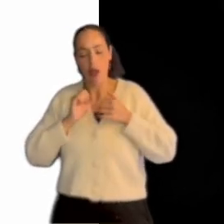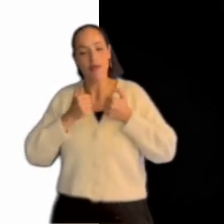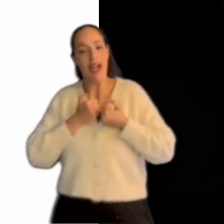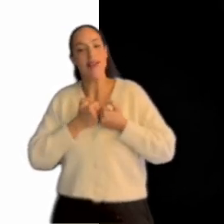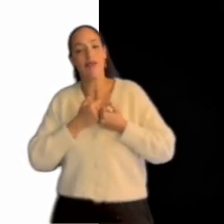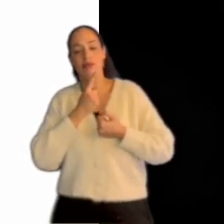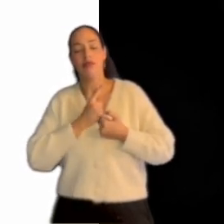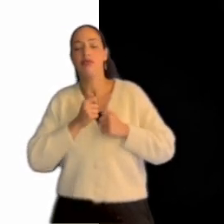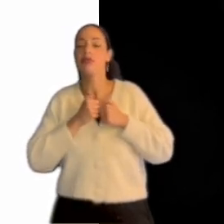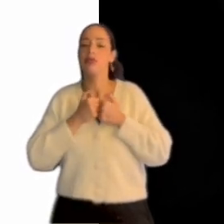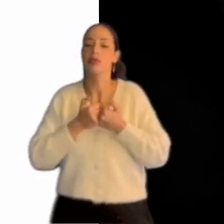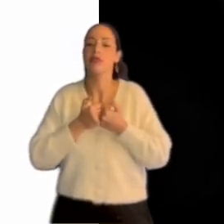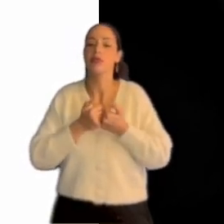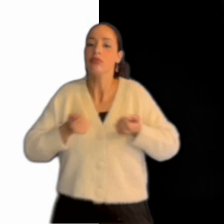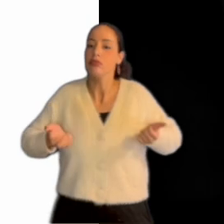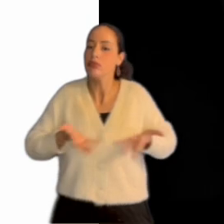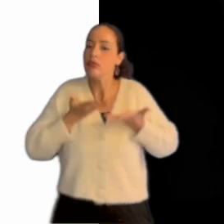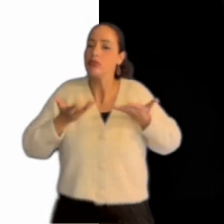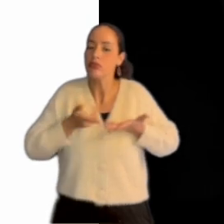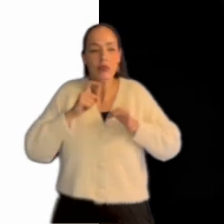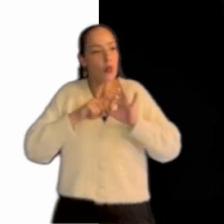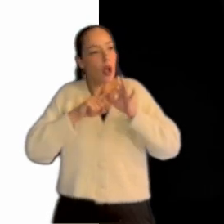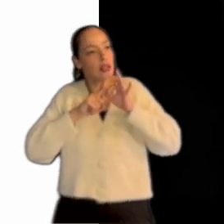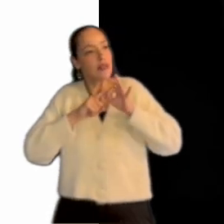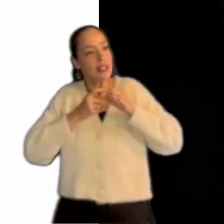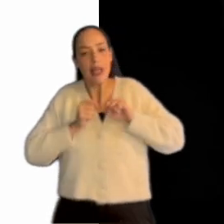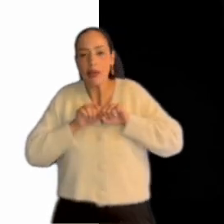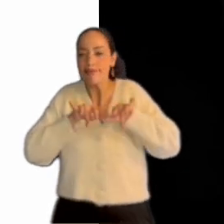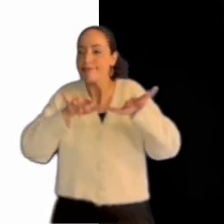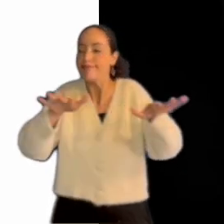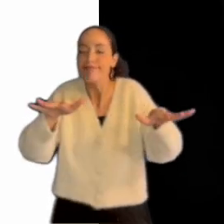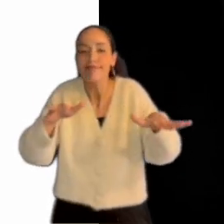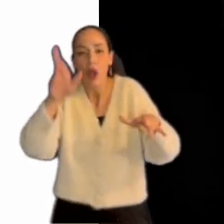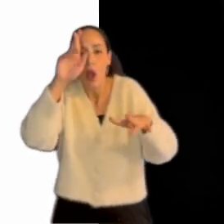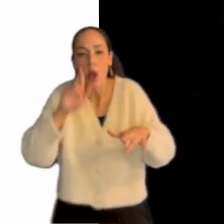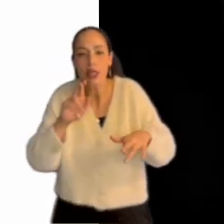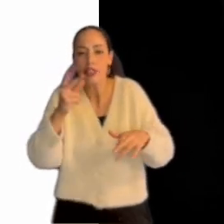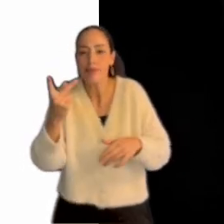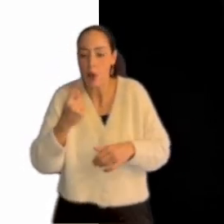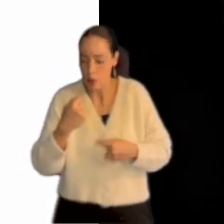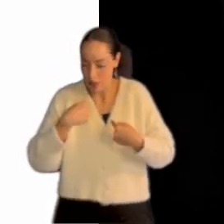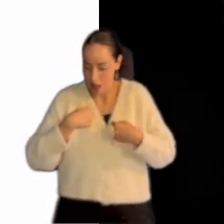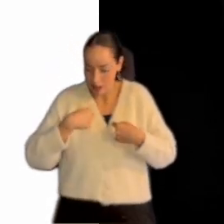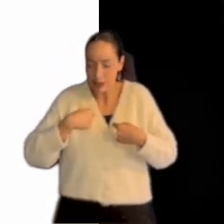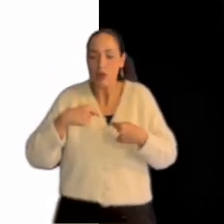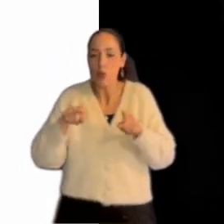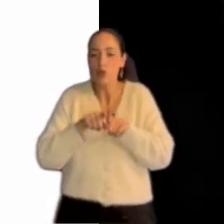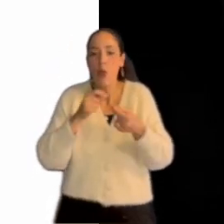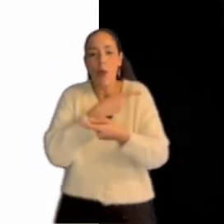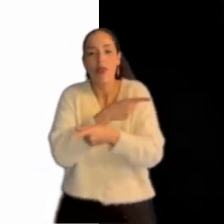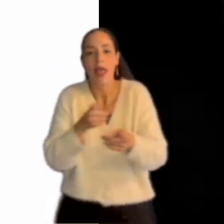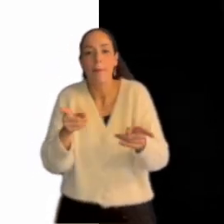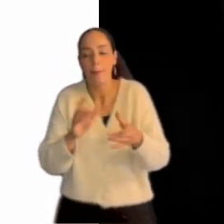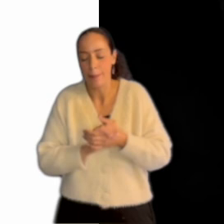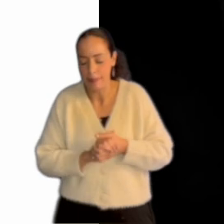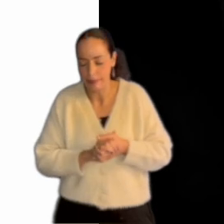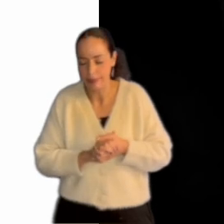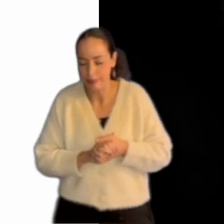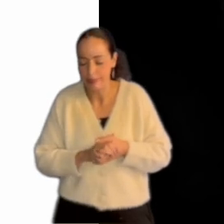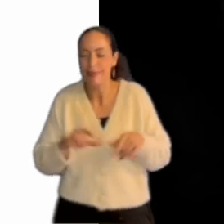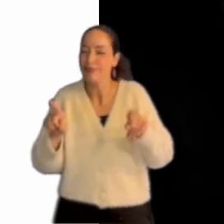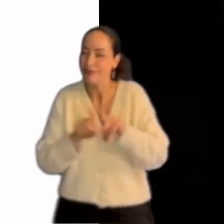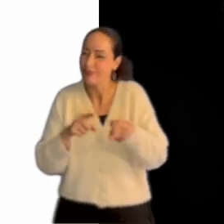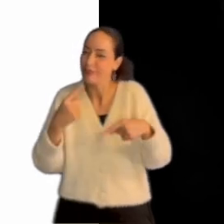them. In addition, Brené Brown talks about the importance of values, both knowing our values and being able to live into